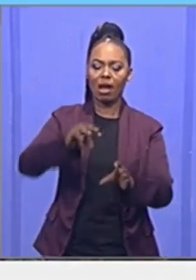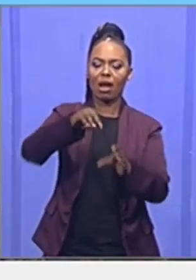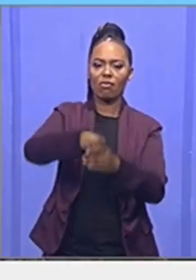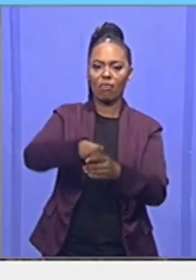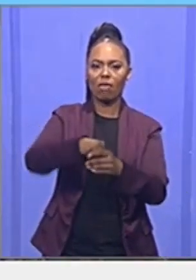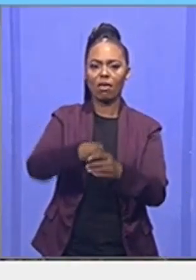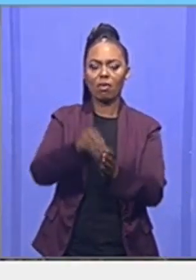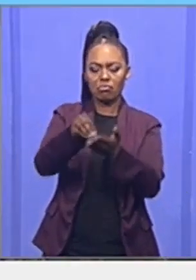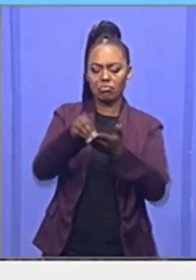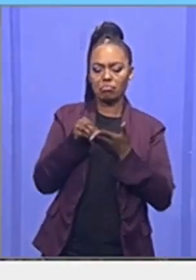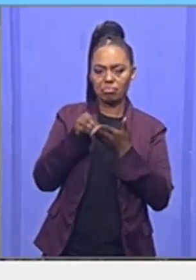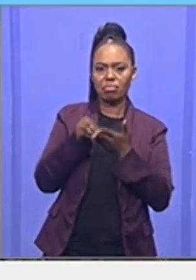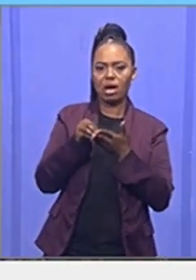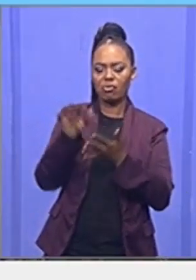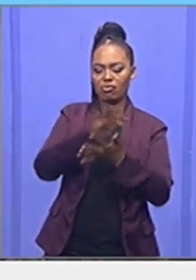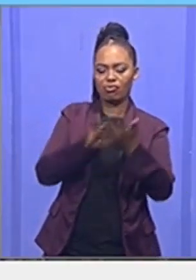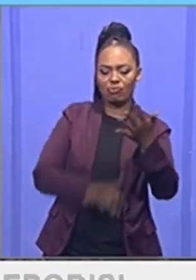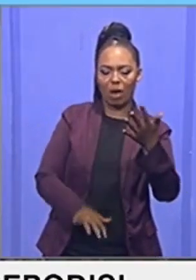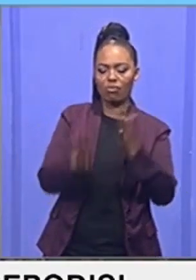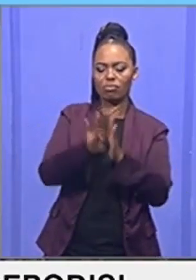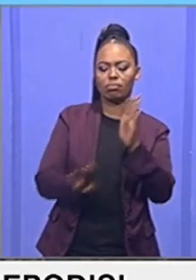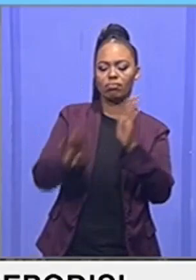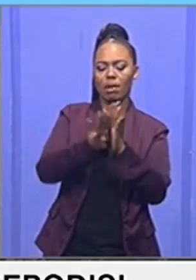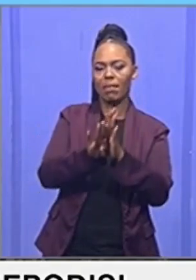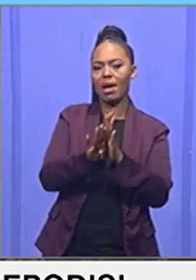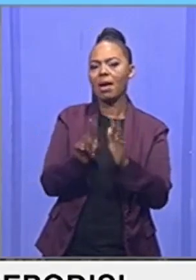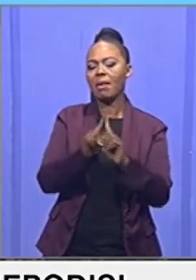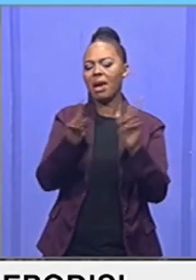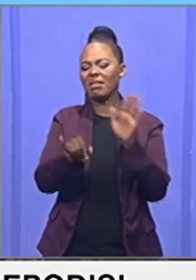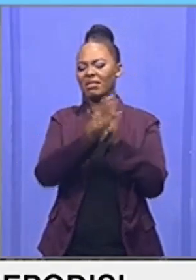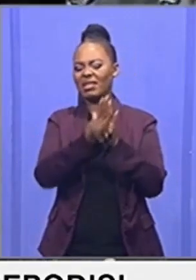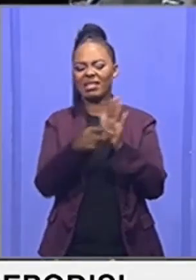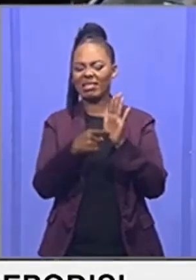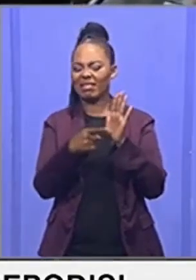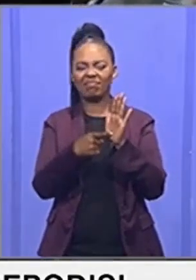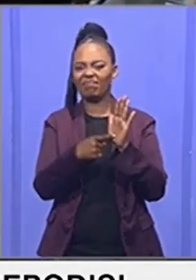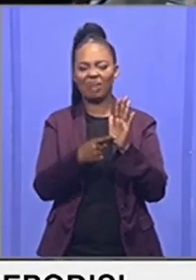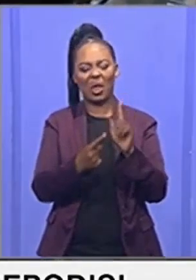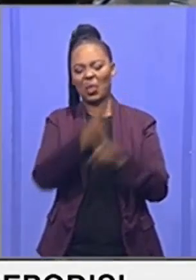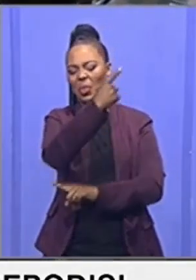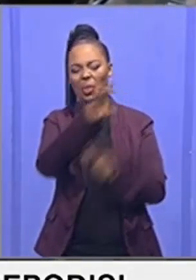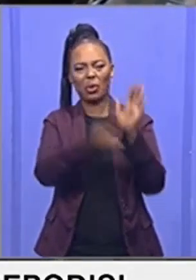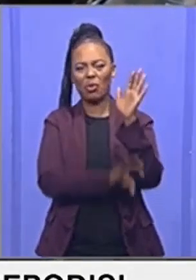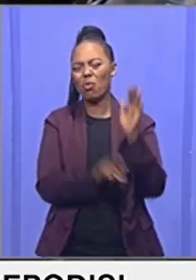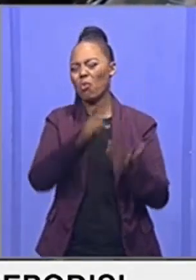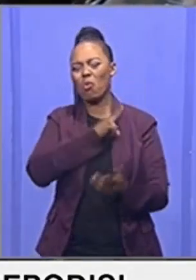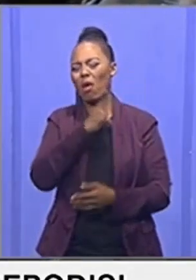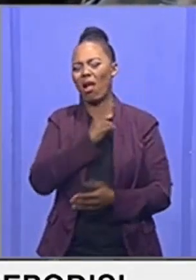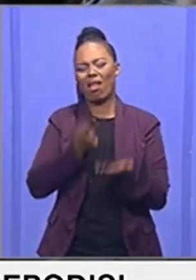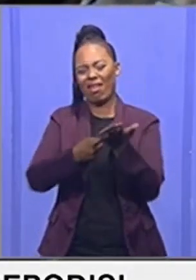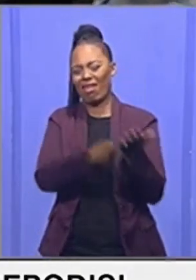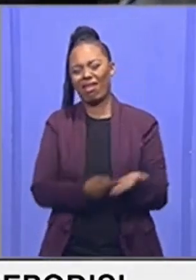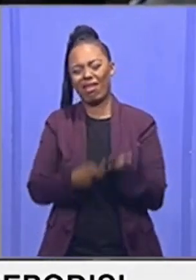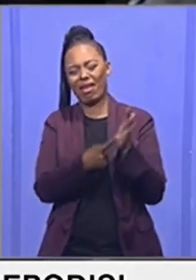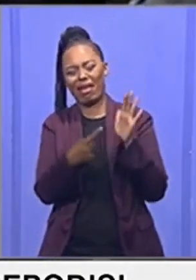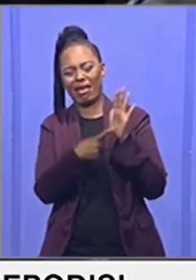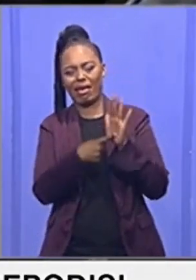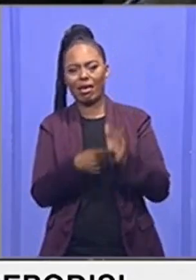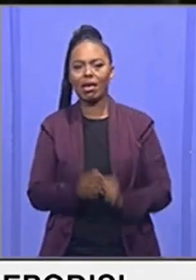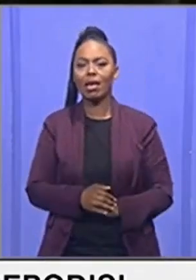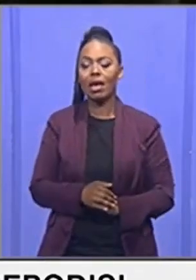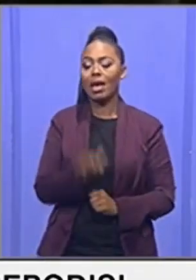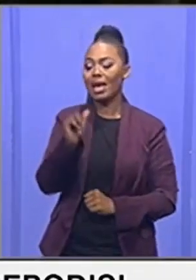draft amended bill, unconstitutional. I'm not sure why are we discussing it. Le gale ANC yona ya re matshwenyego ano a ka